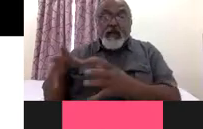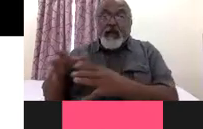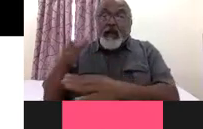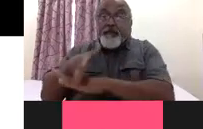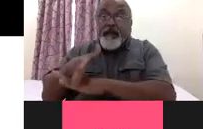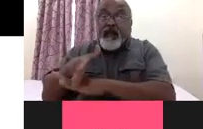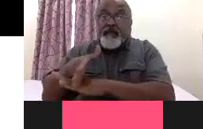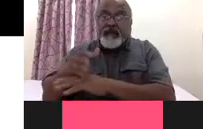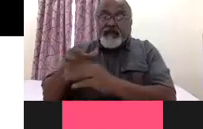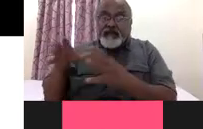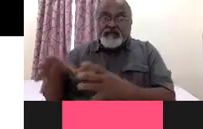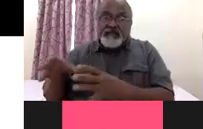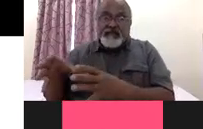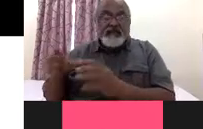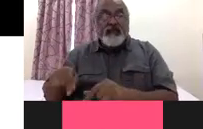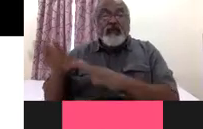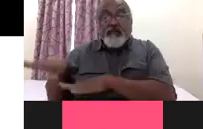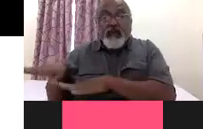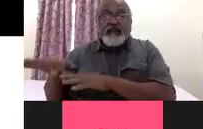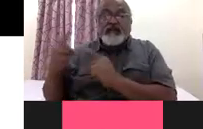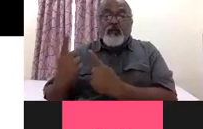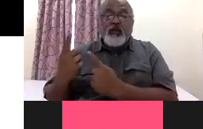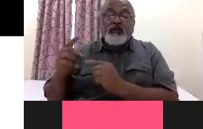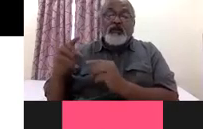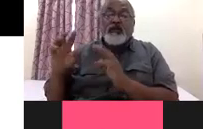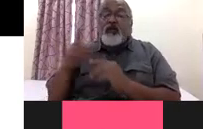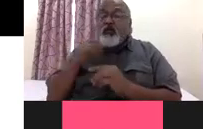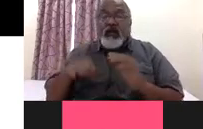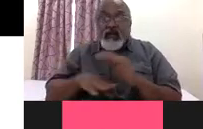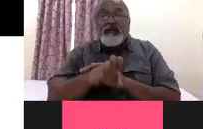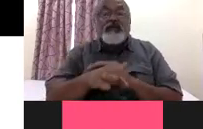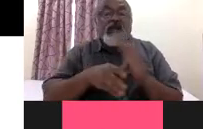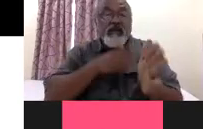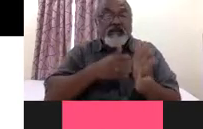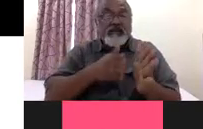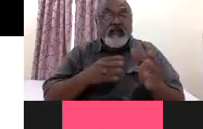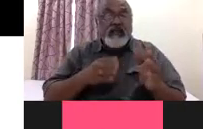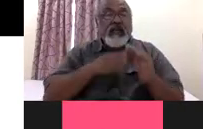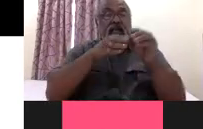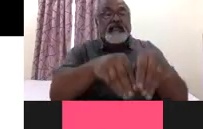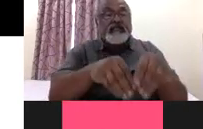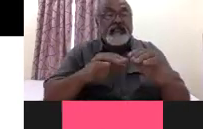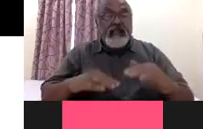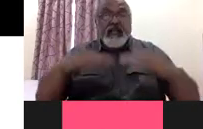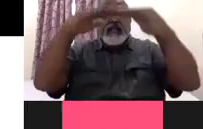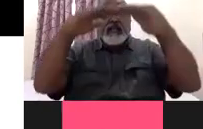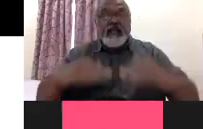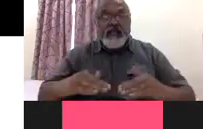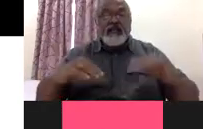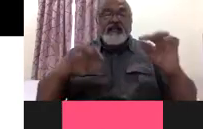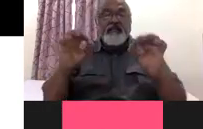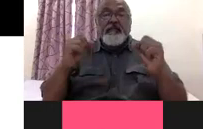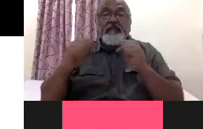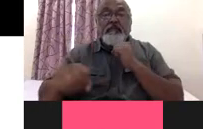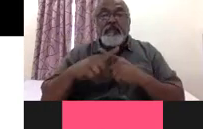has to depend on someone to get into a Indian railway station because there is the level, the platform and the railway